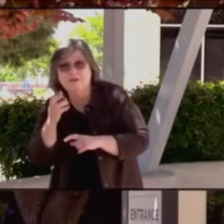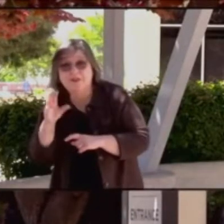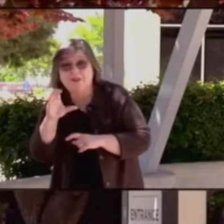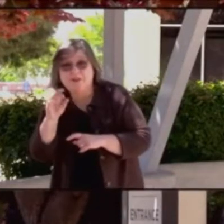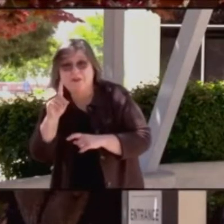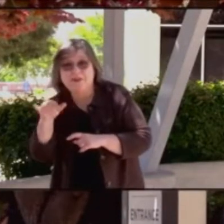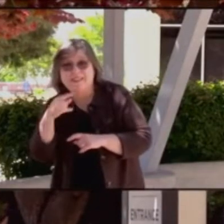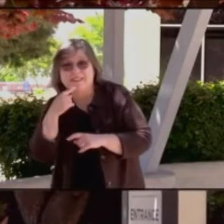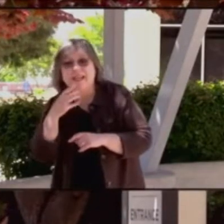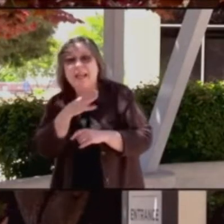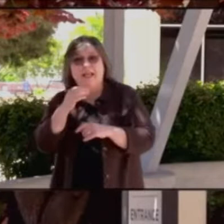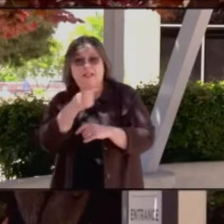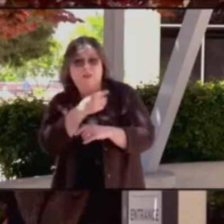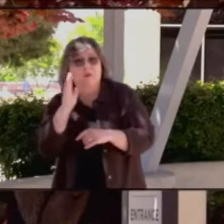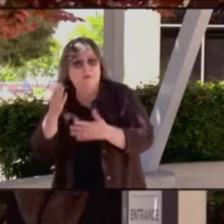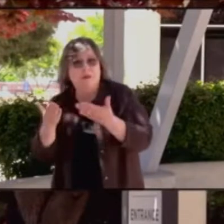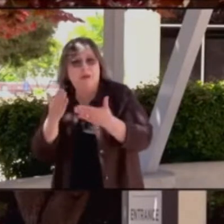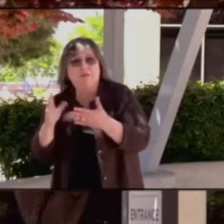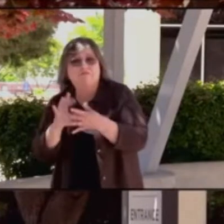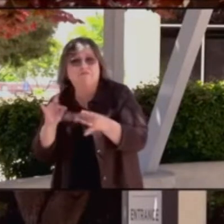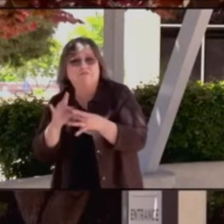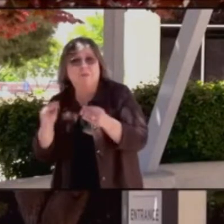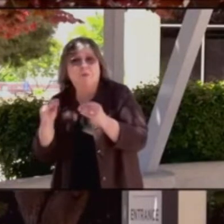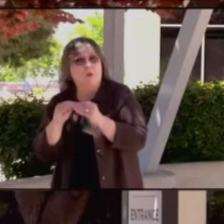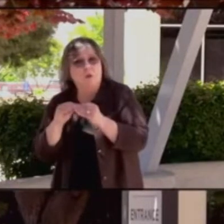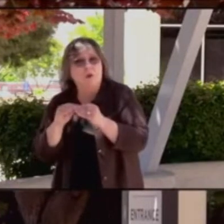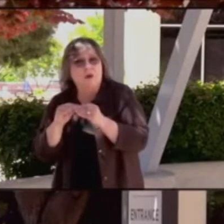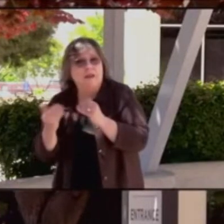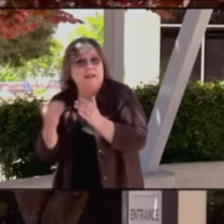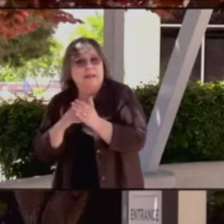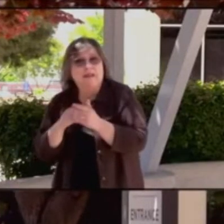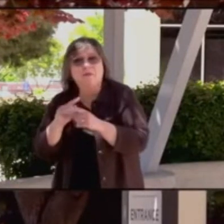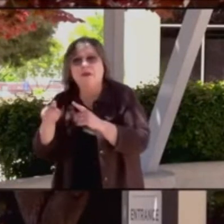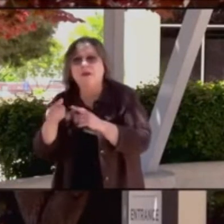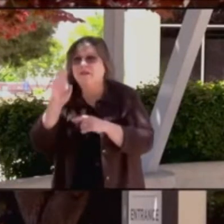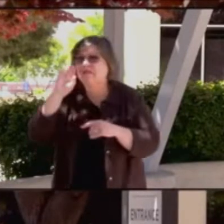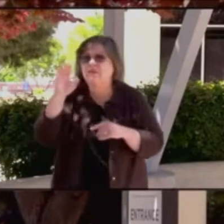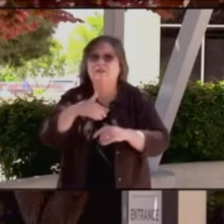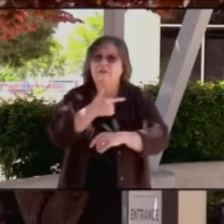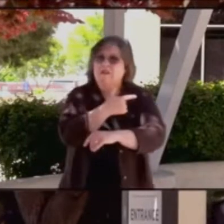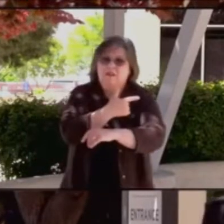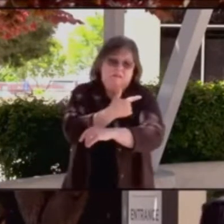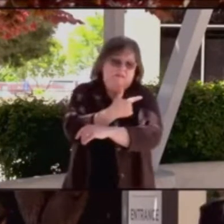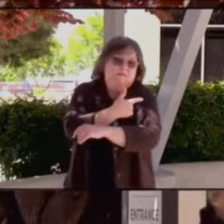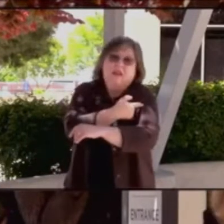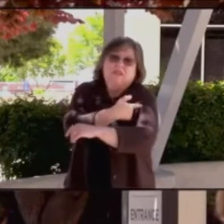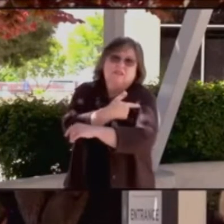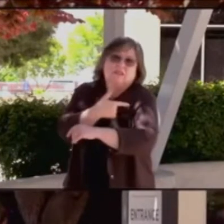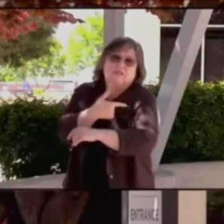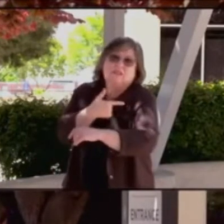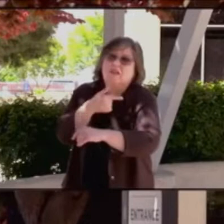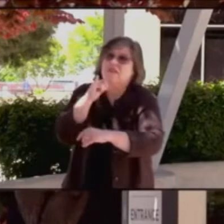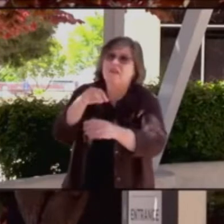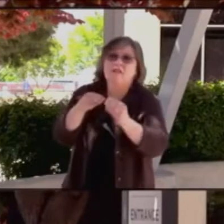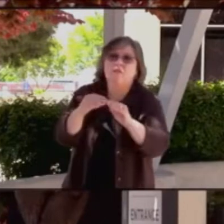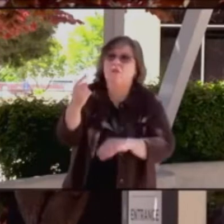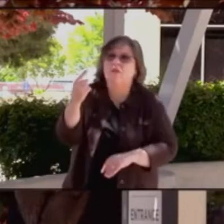that vaccination is the most significant thing that you can do, and that's why we're